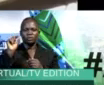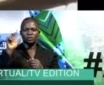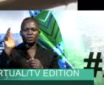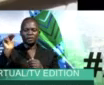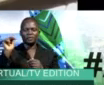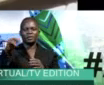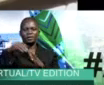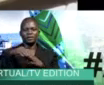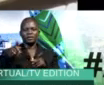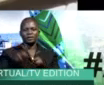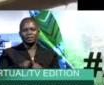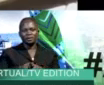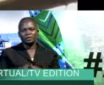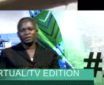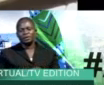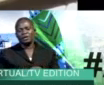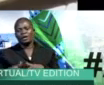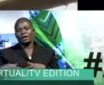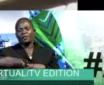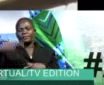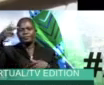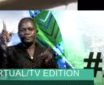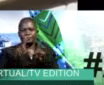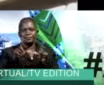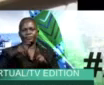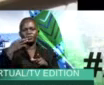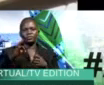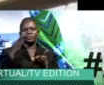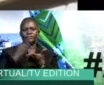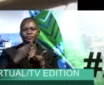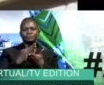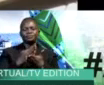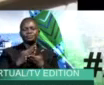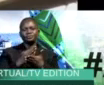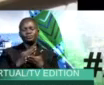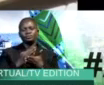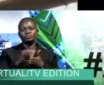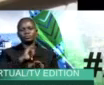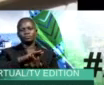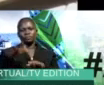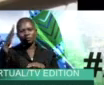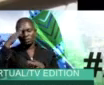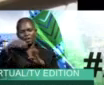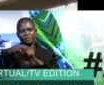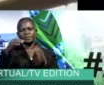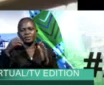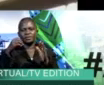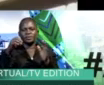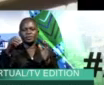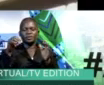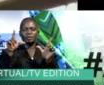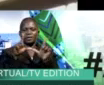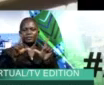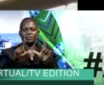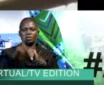2013. It's also at advanced stages of funding However, I really don't know at this